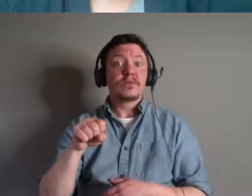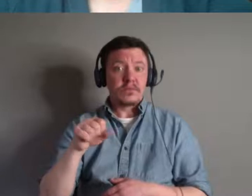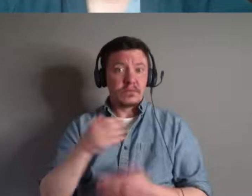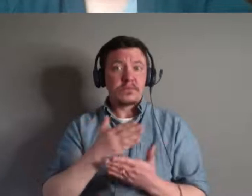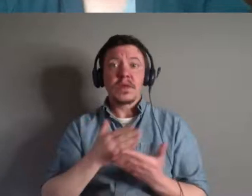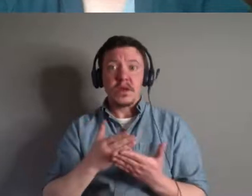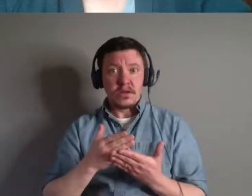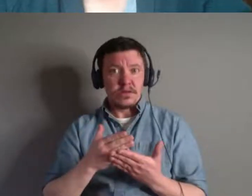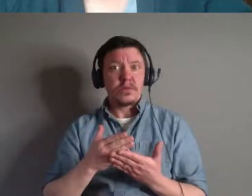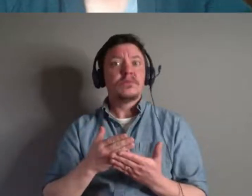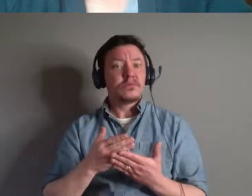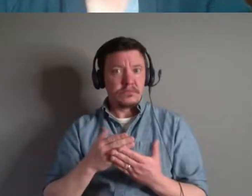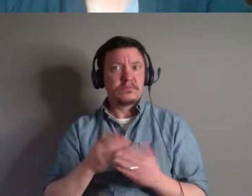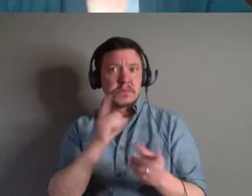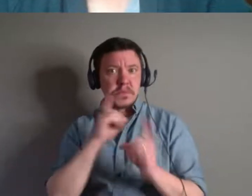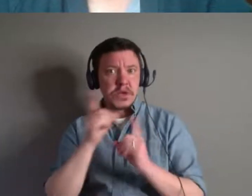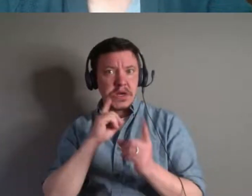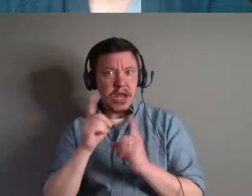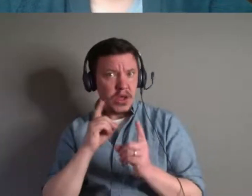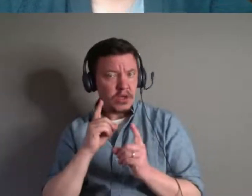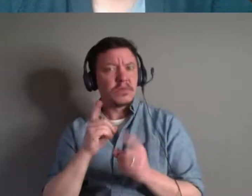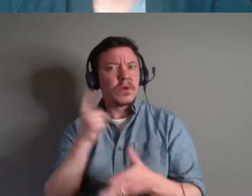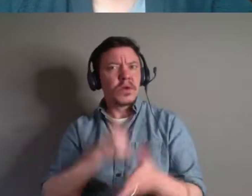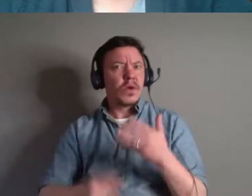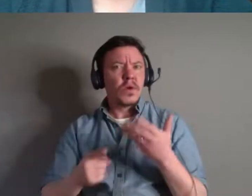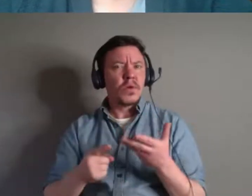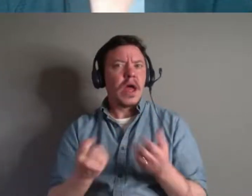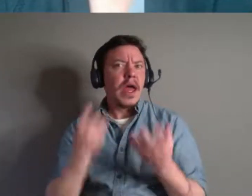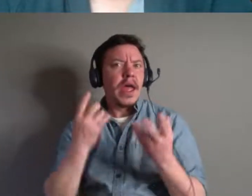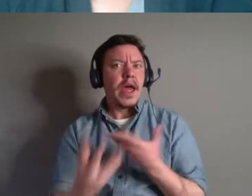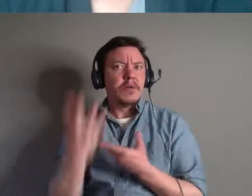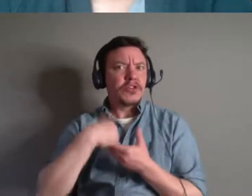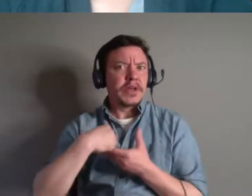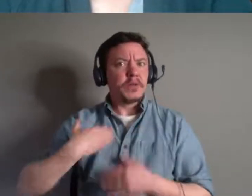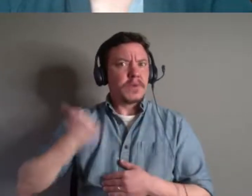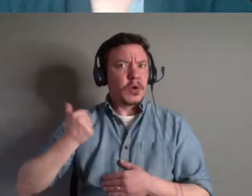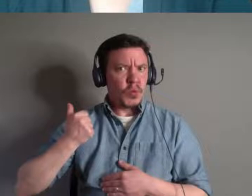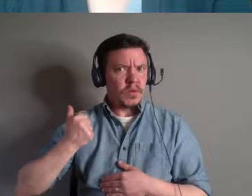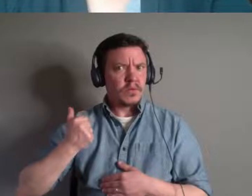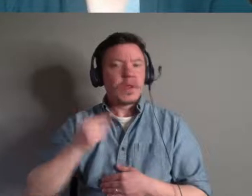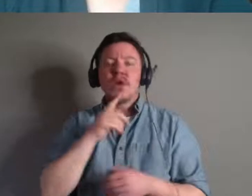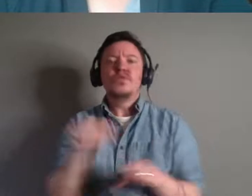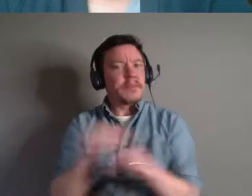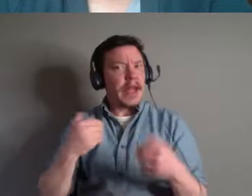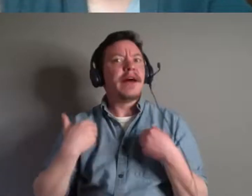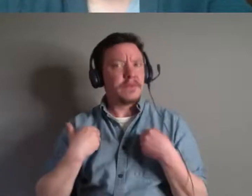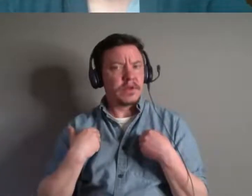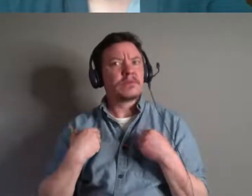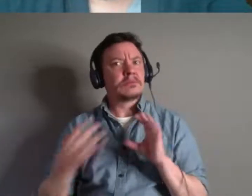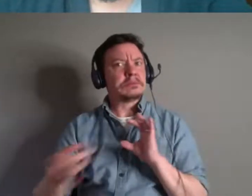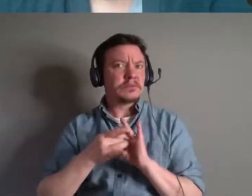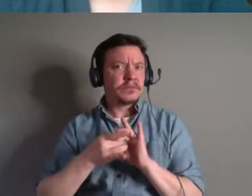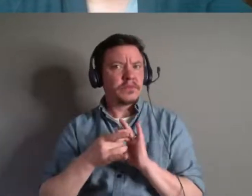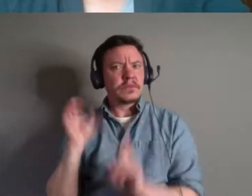think, also the conversation is like, what's the level of engagement for those youth? There's definitely going to be engagement. I think we're talking about it particularly for